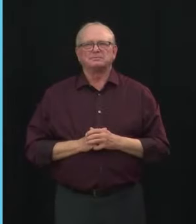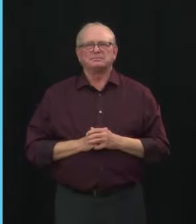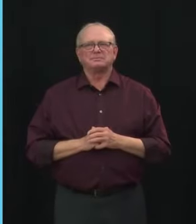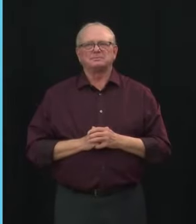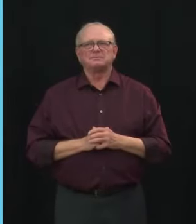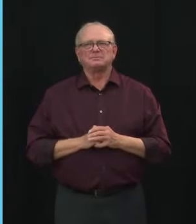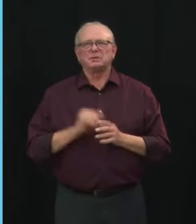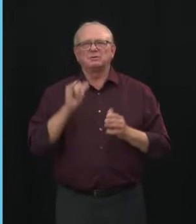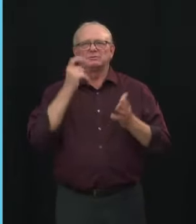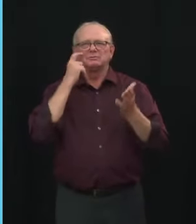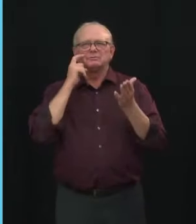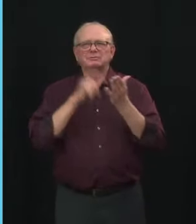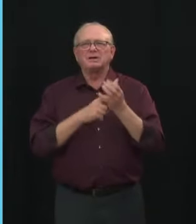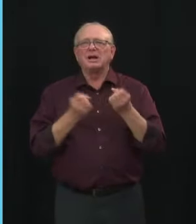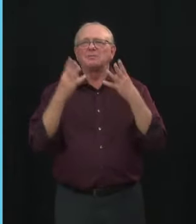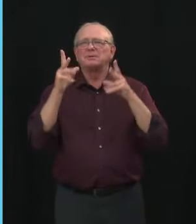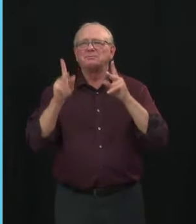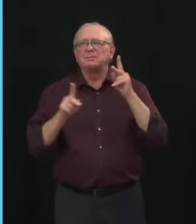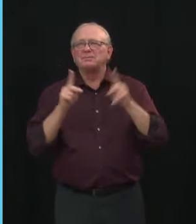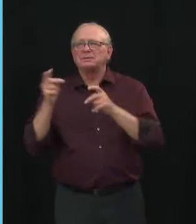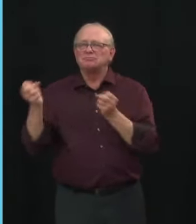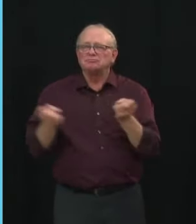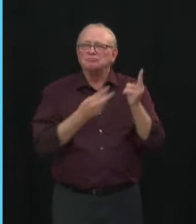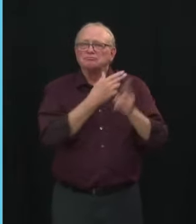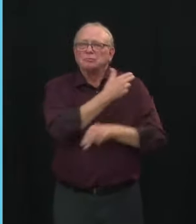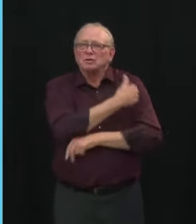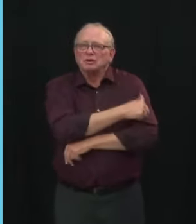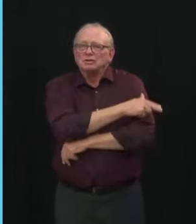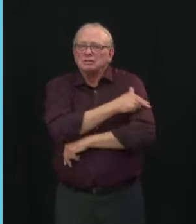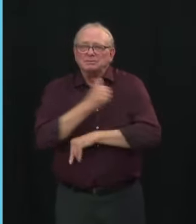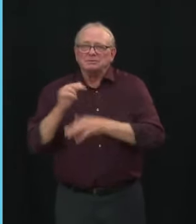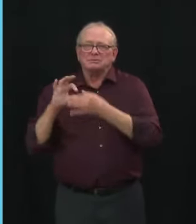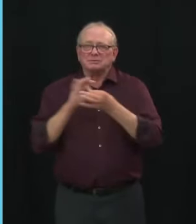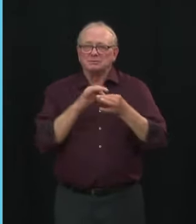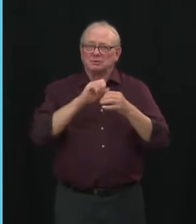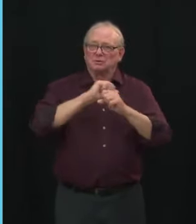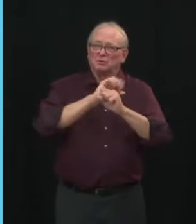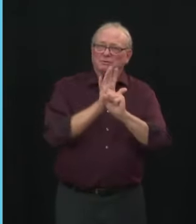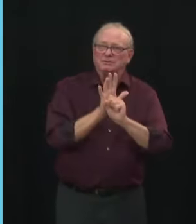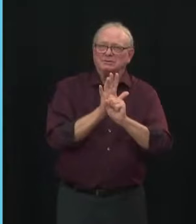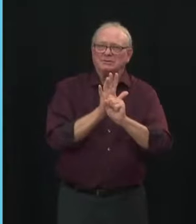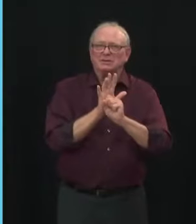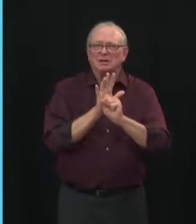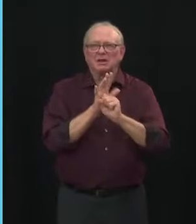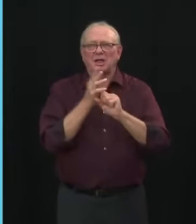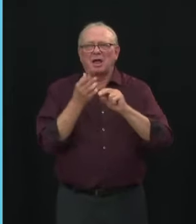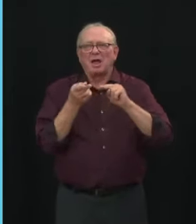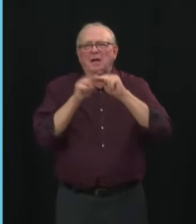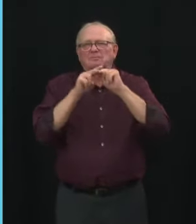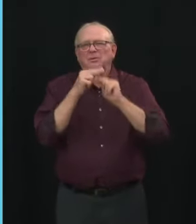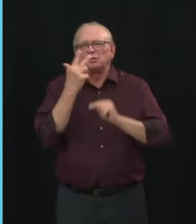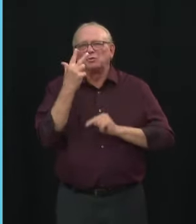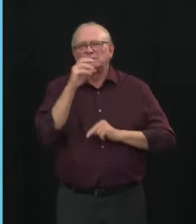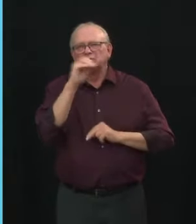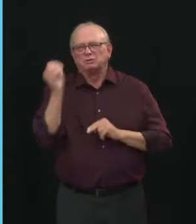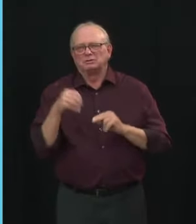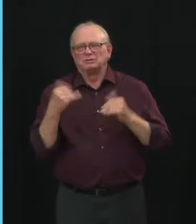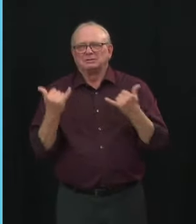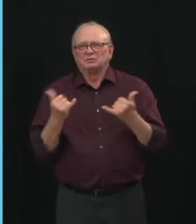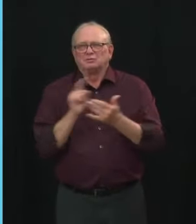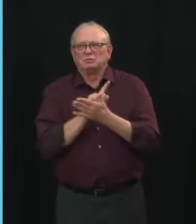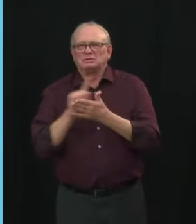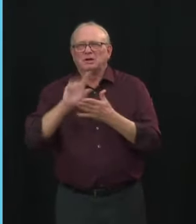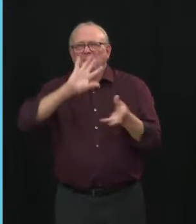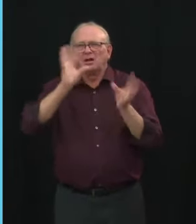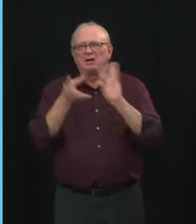before. Hospitalizations due to COVID-19 ticked up this past week about 3% to 1,126.